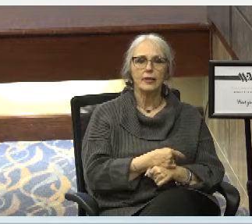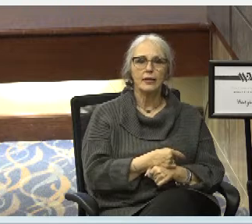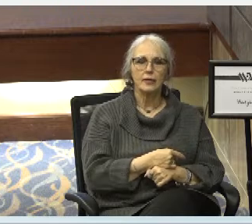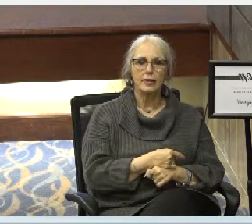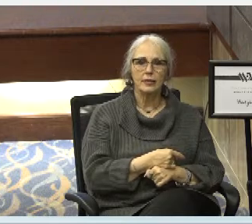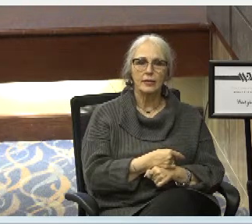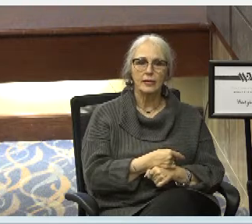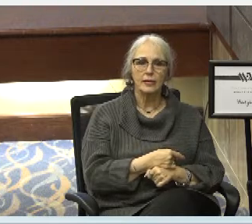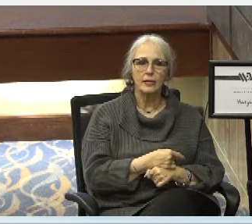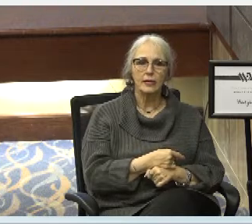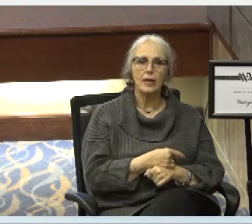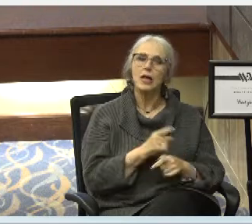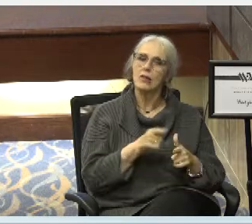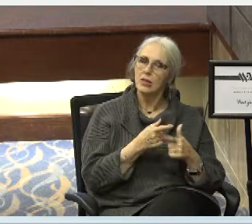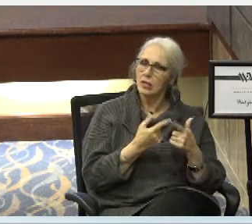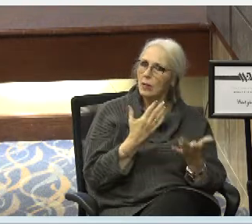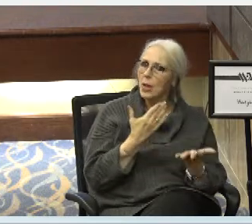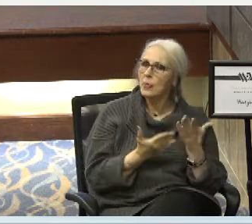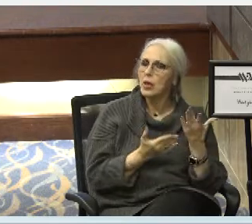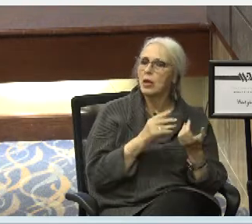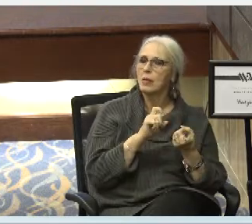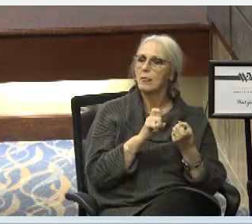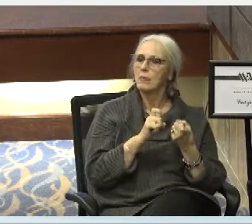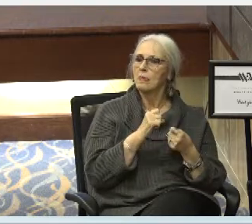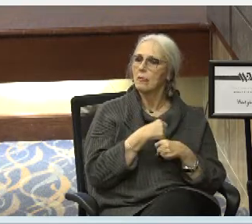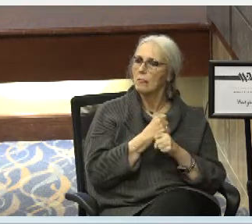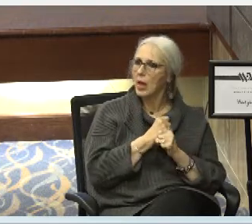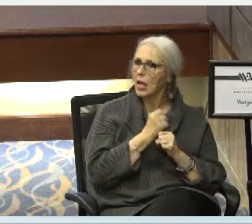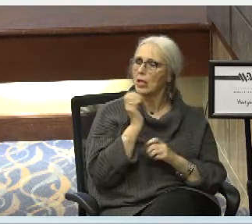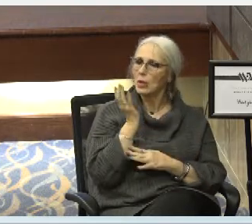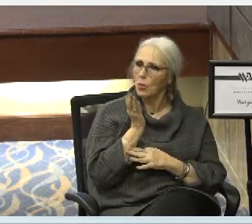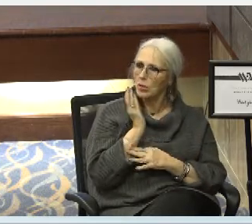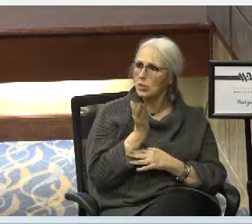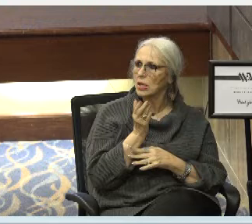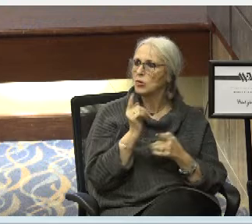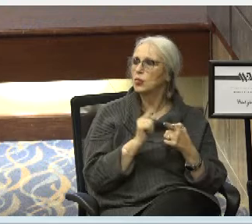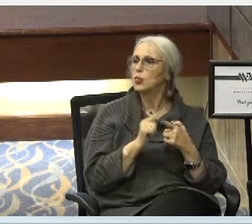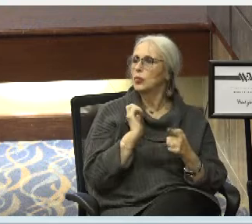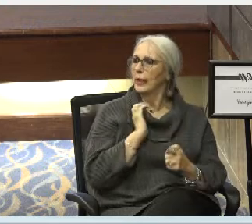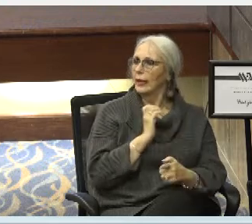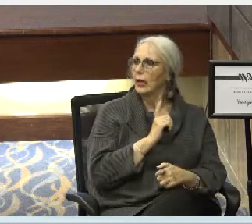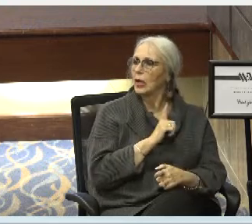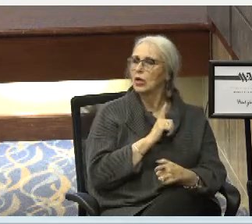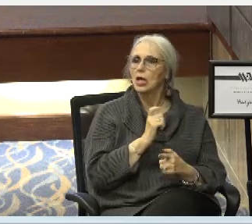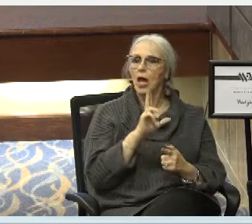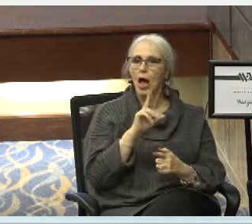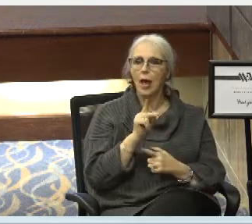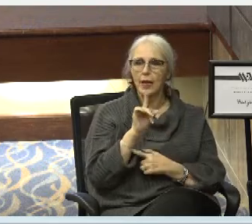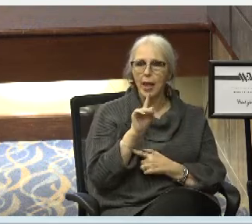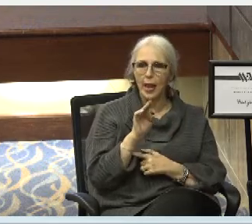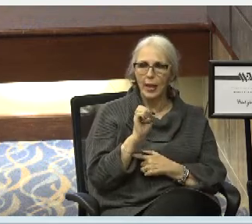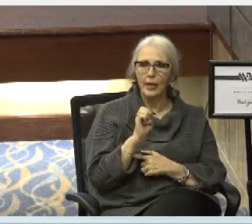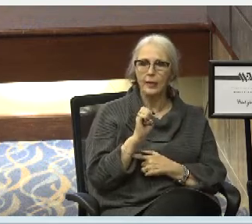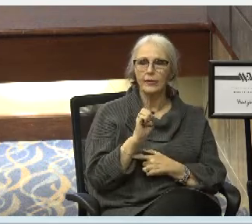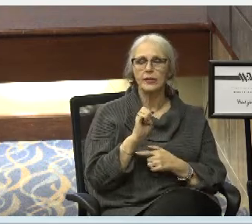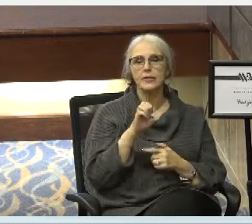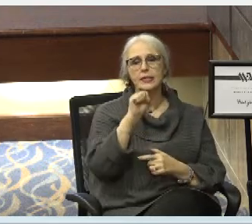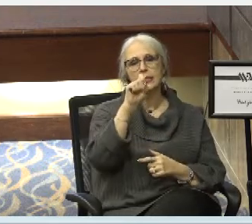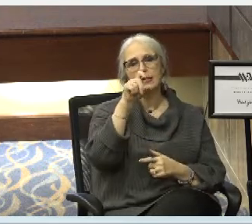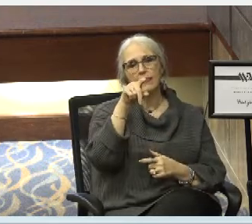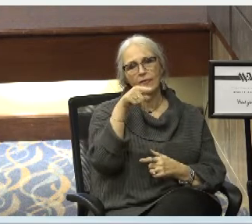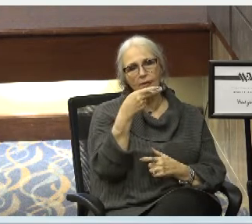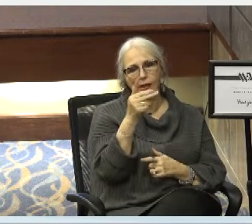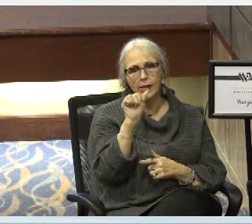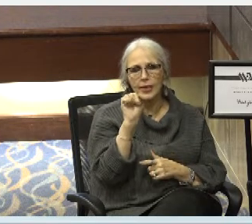make a couple of, make a presentation to the council and give you an update on where they are with phase 1 as well as future phases.